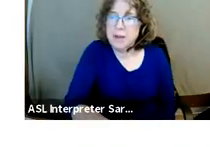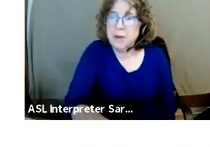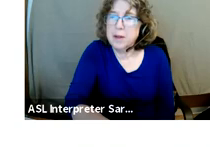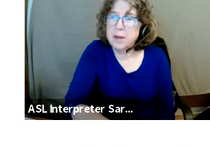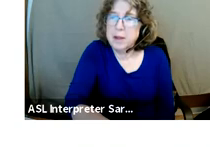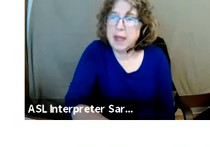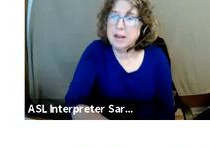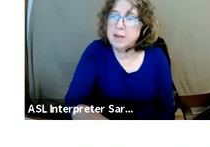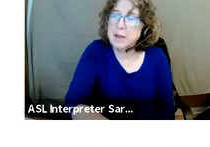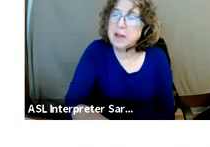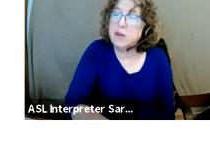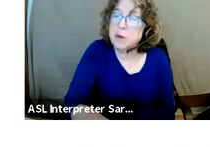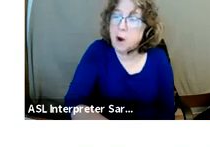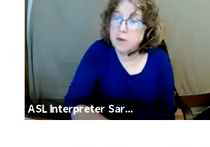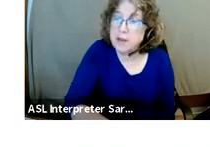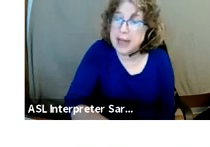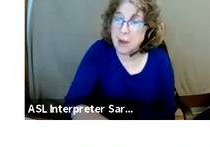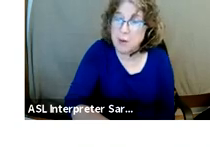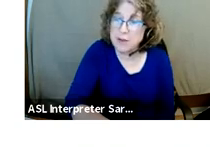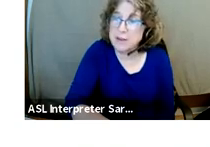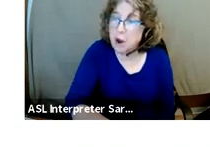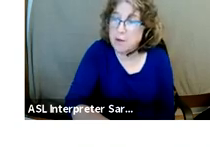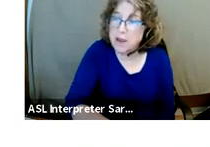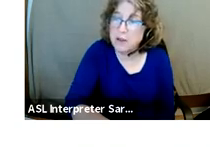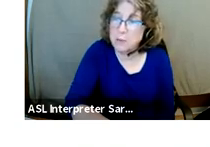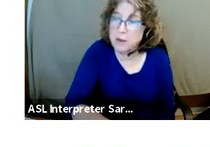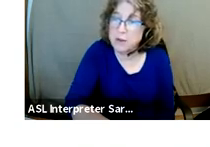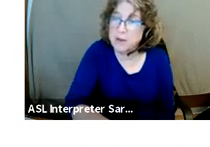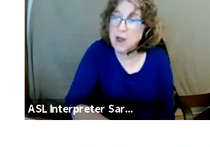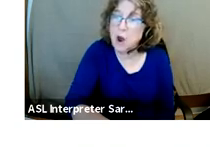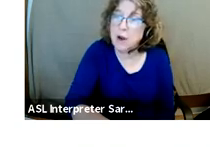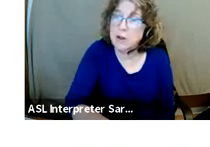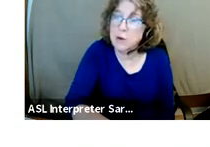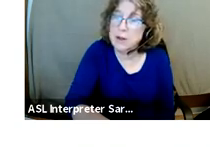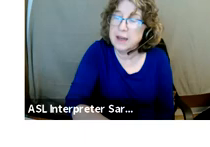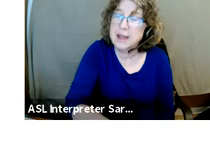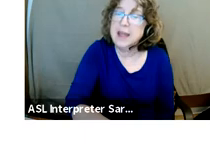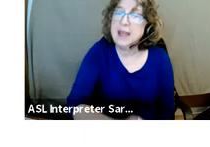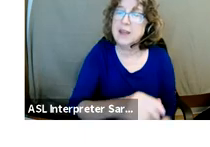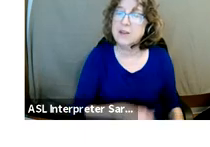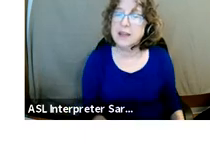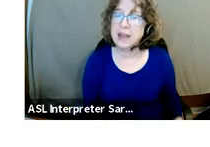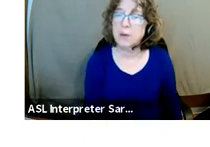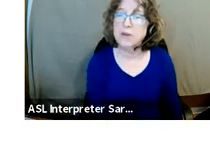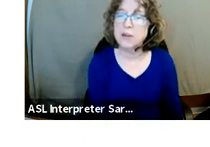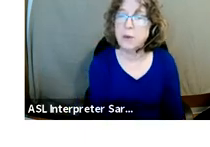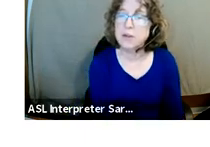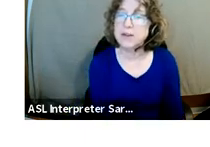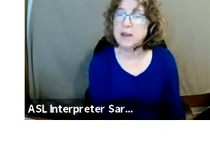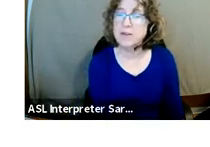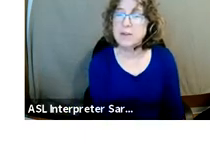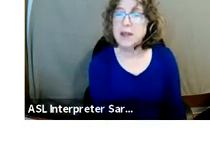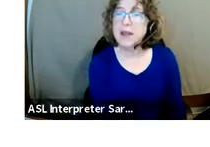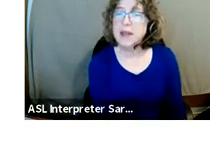It's one of the, it's an integral part of the language, is that our facial expressions are included into the language